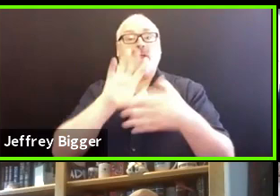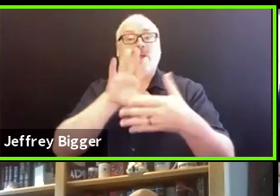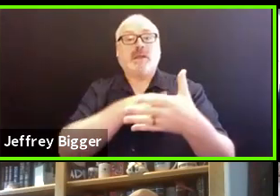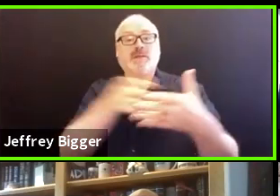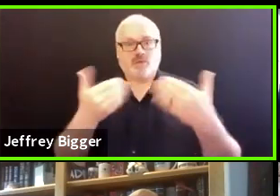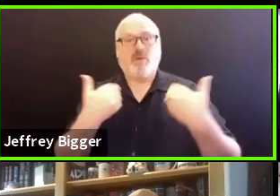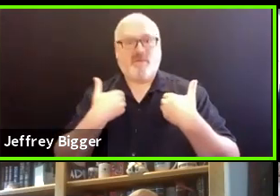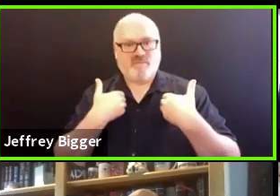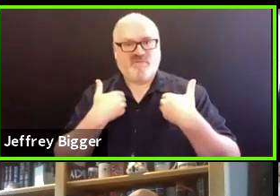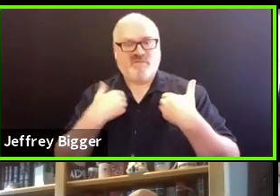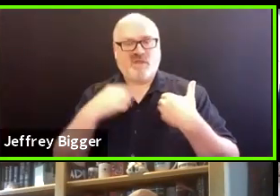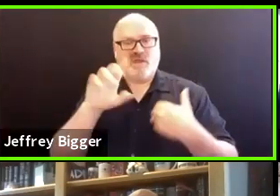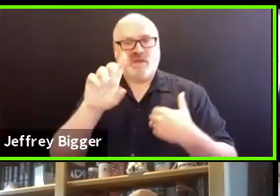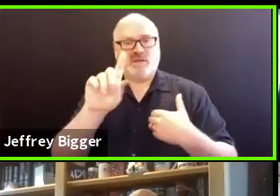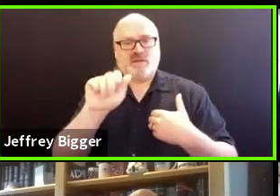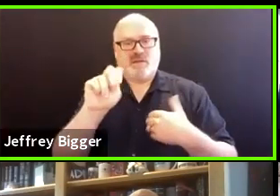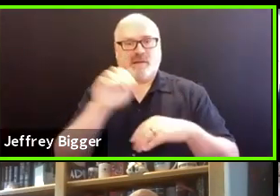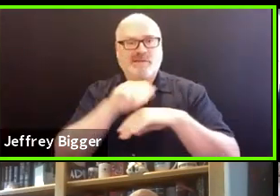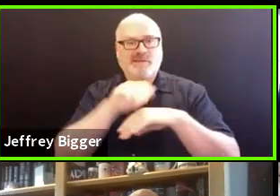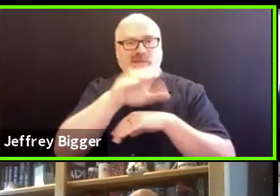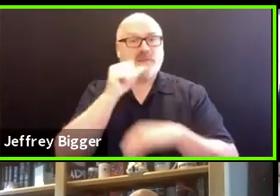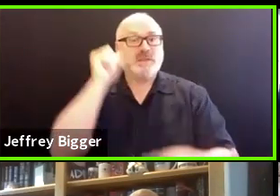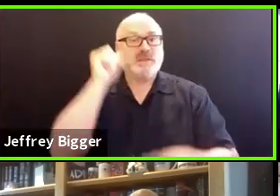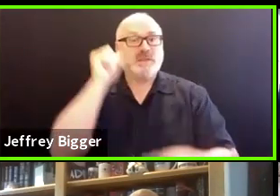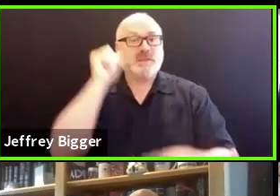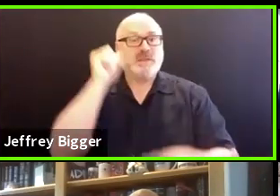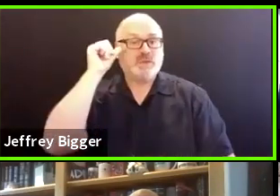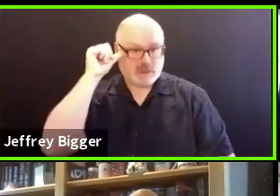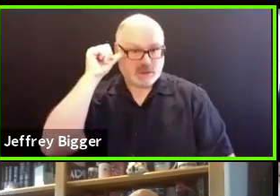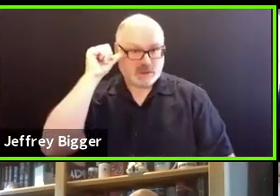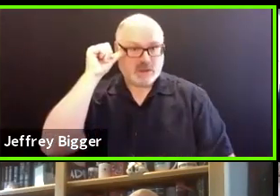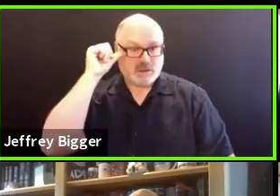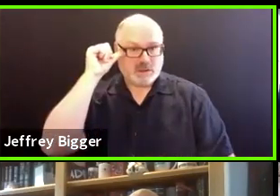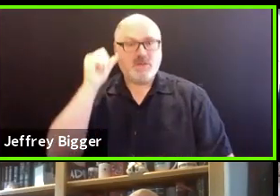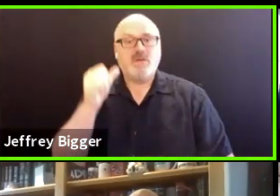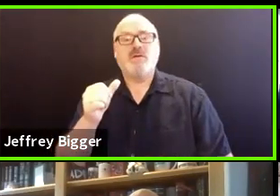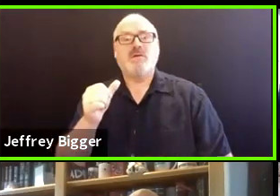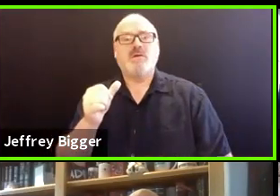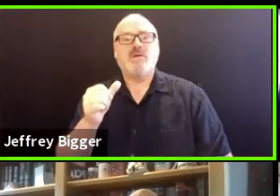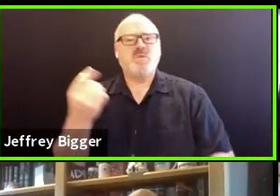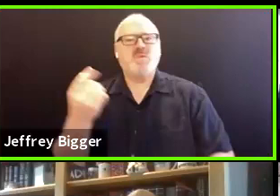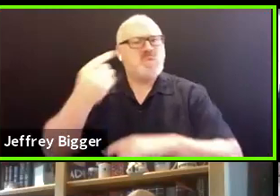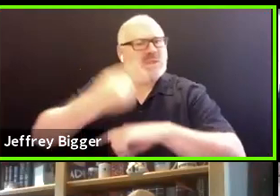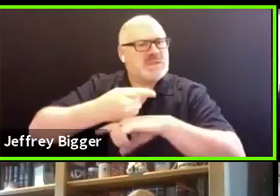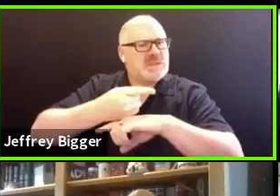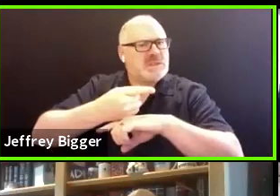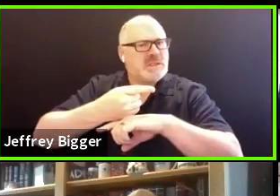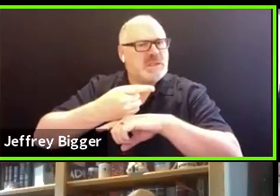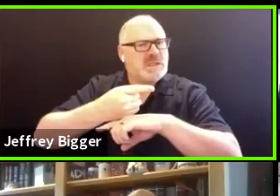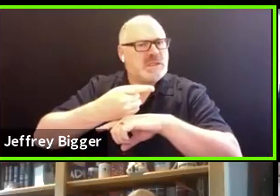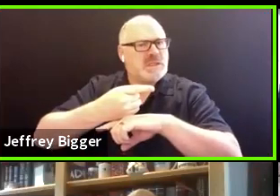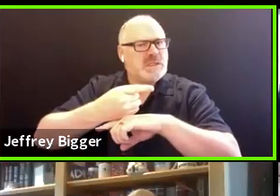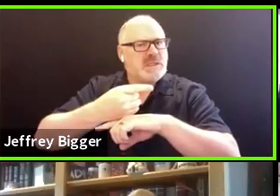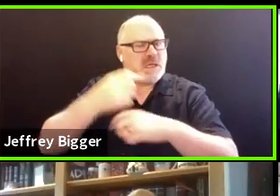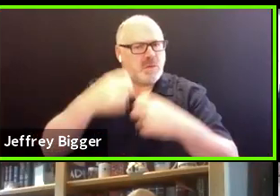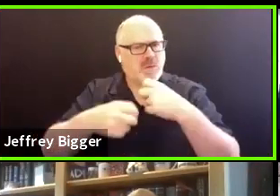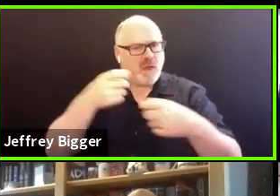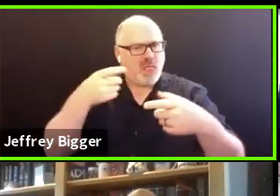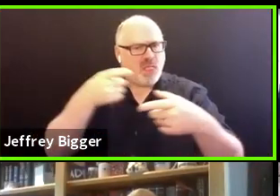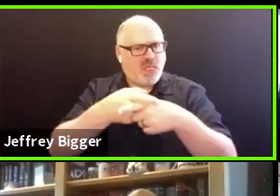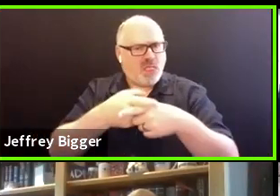out yesterday. And there is, what date is there that is an issue,